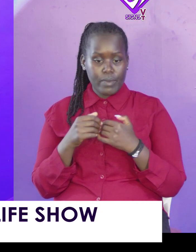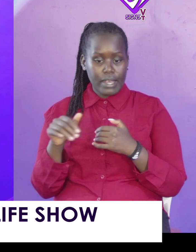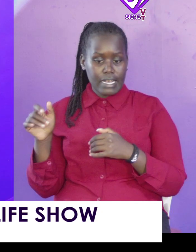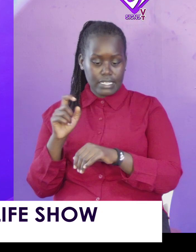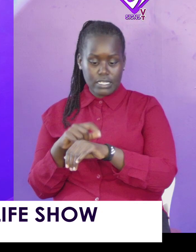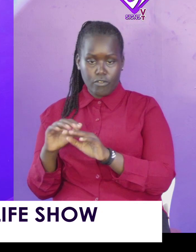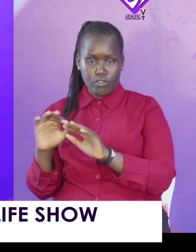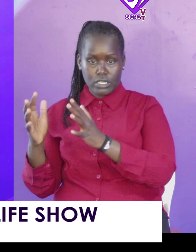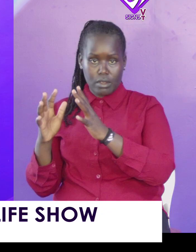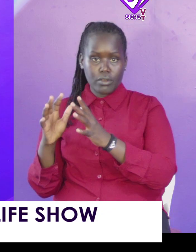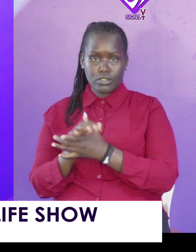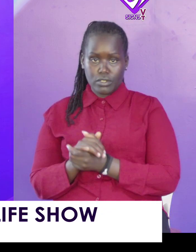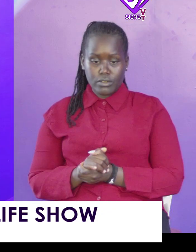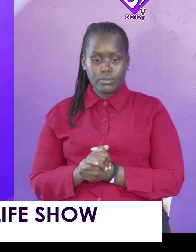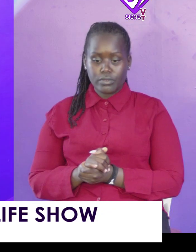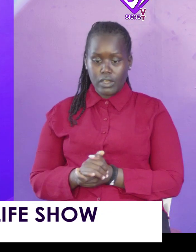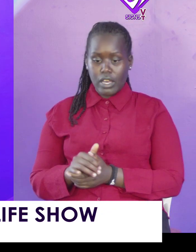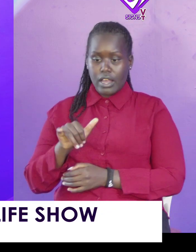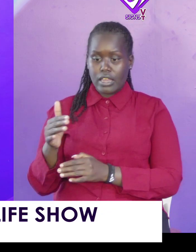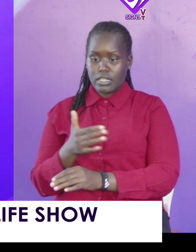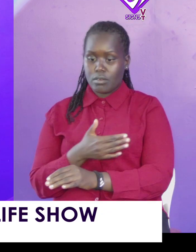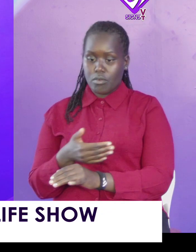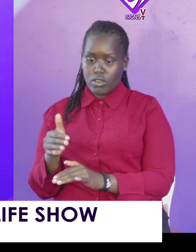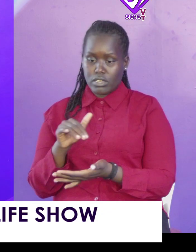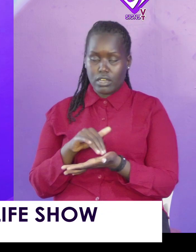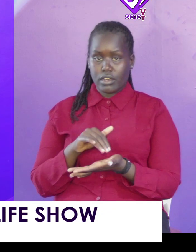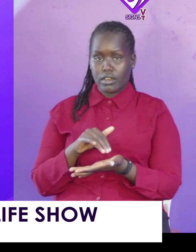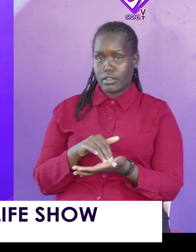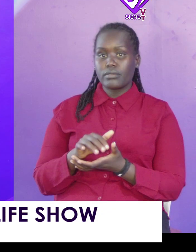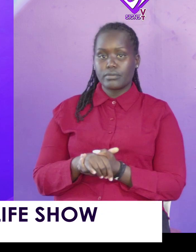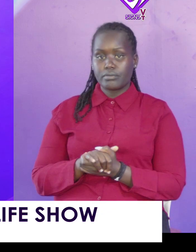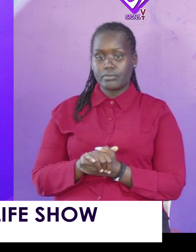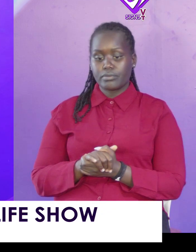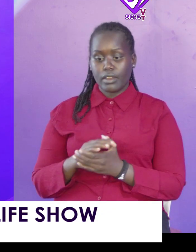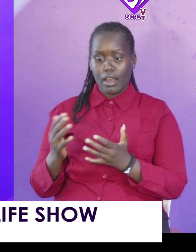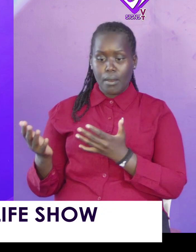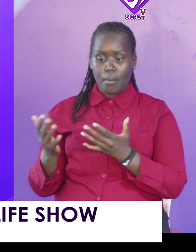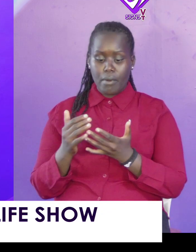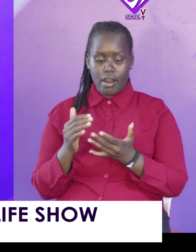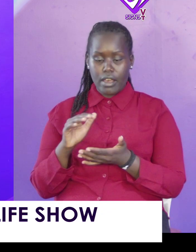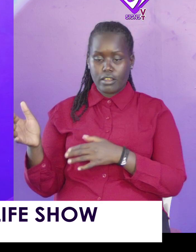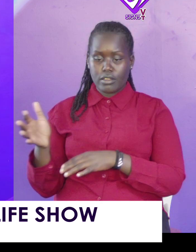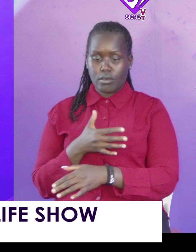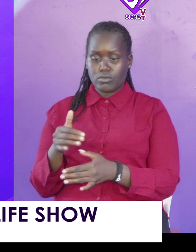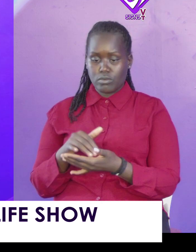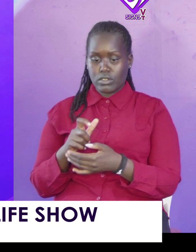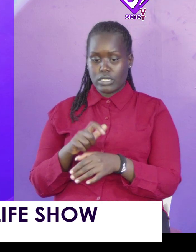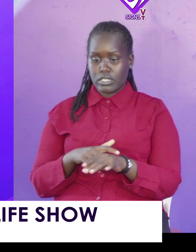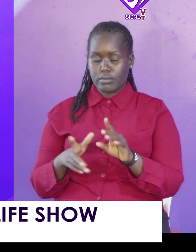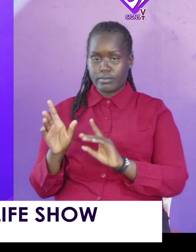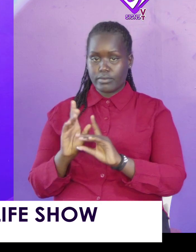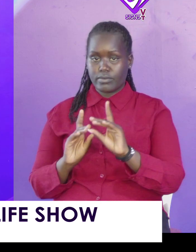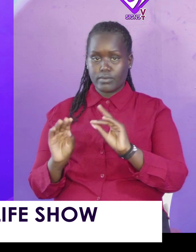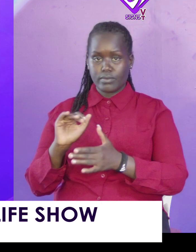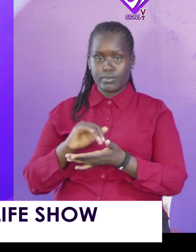celebration. Bring up that music again. Bring up the music again. It's time to dance again. It's